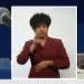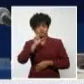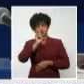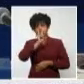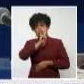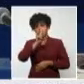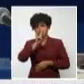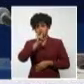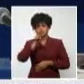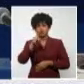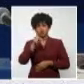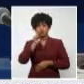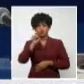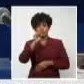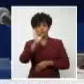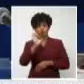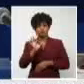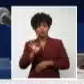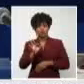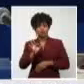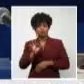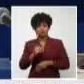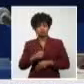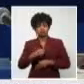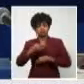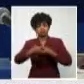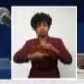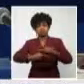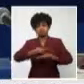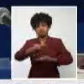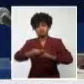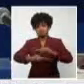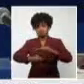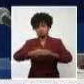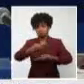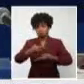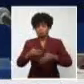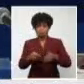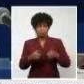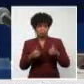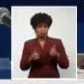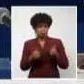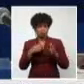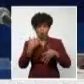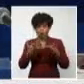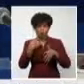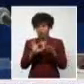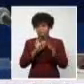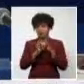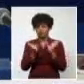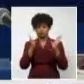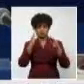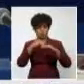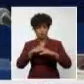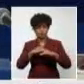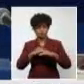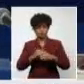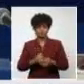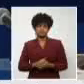443 or 99.1% have stable clinical evolution, and this